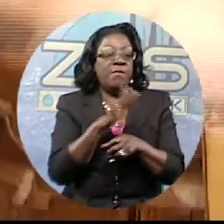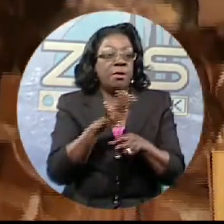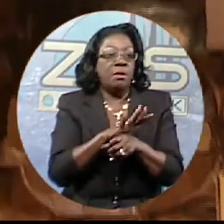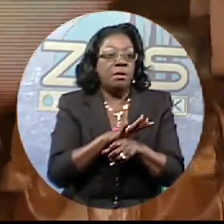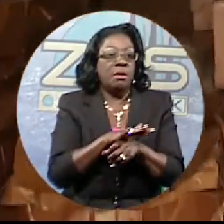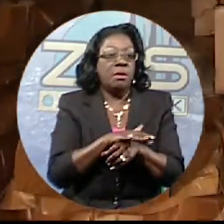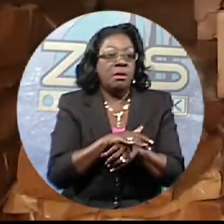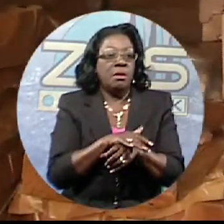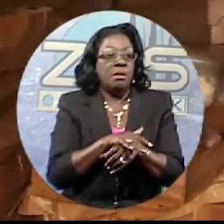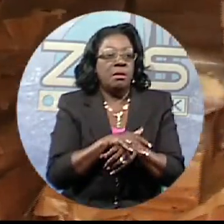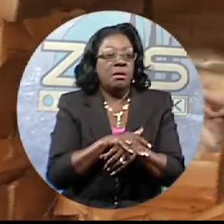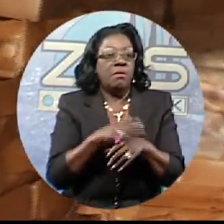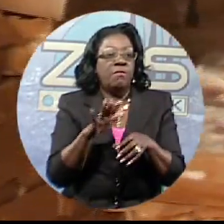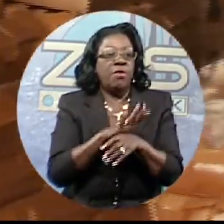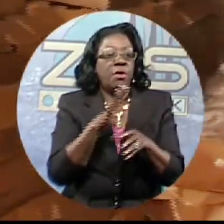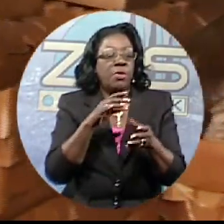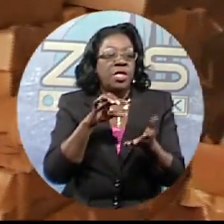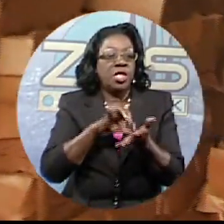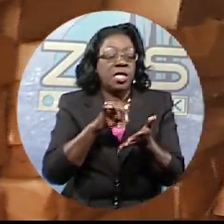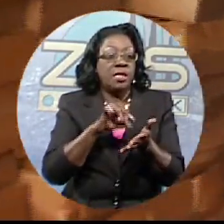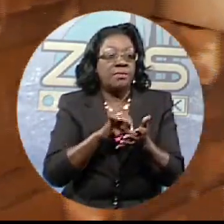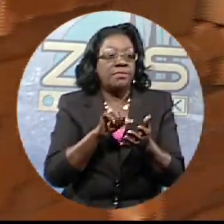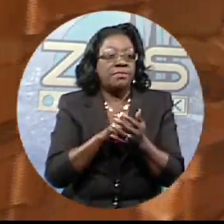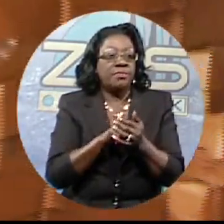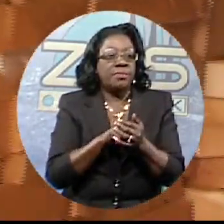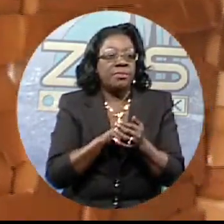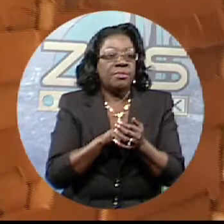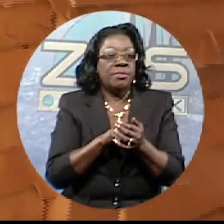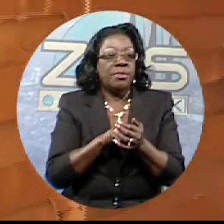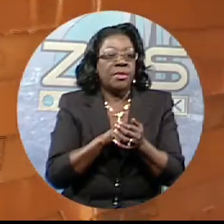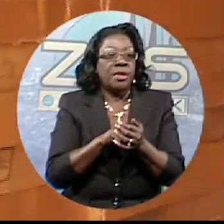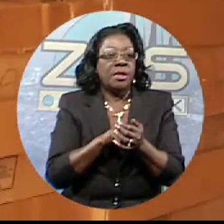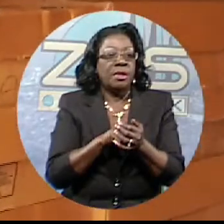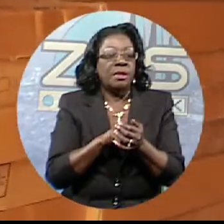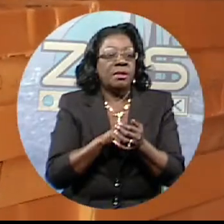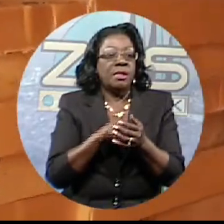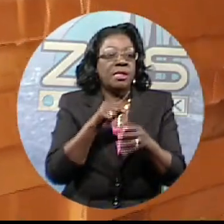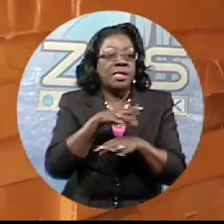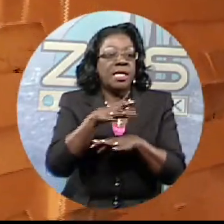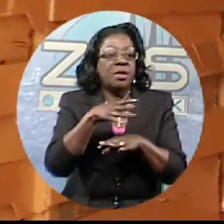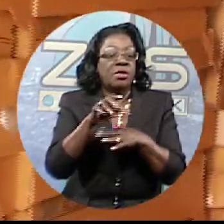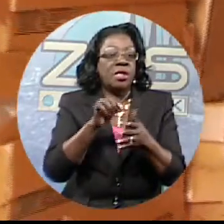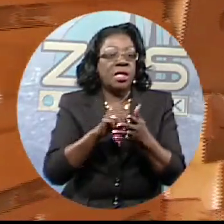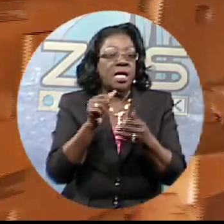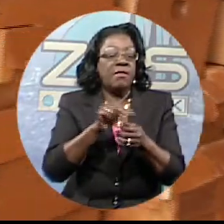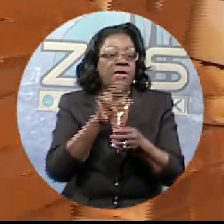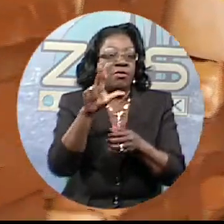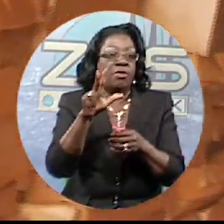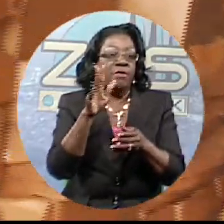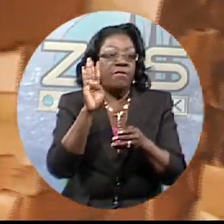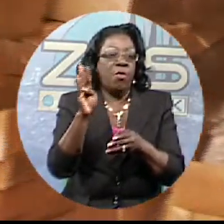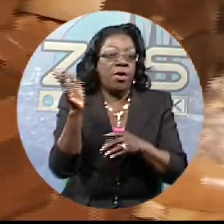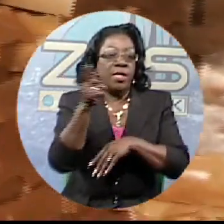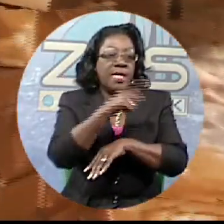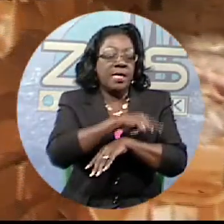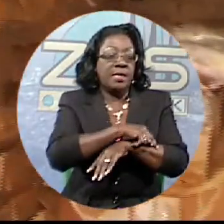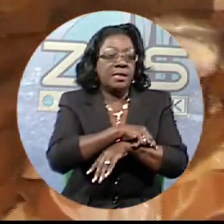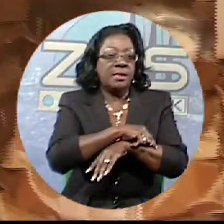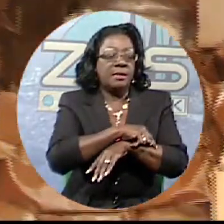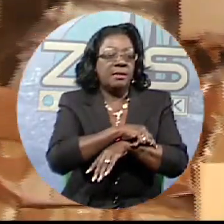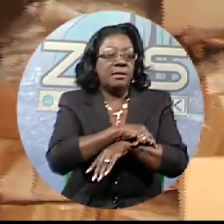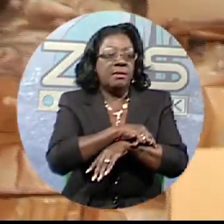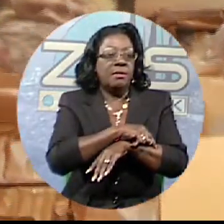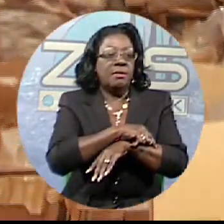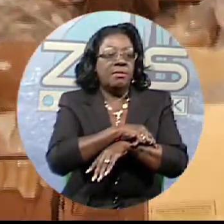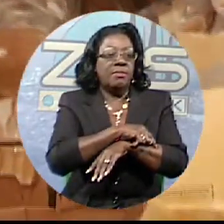freezers. And as of right now, we should be slaughtering in another 3 or 4 days. But if we don't move some product, our freezers